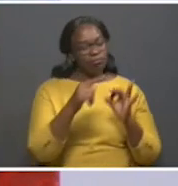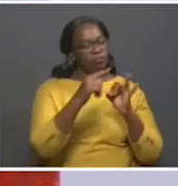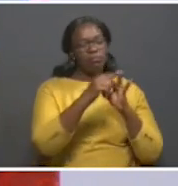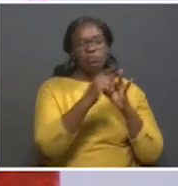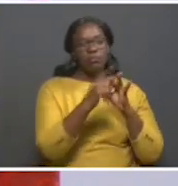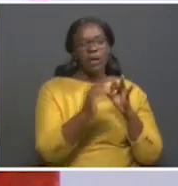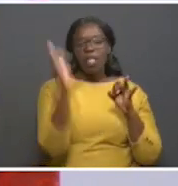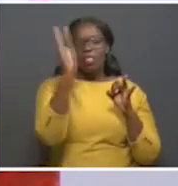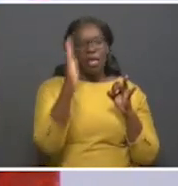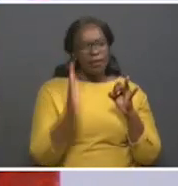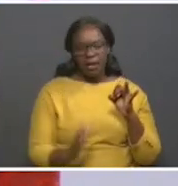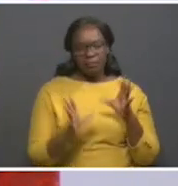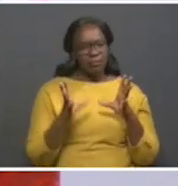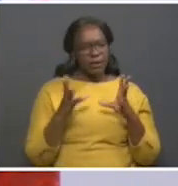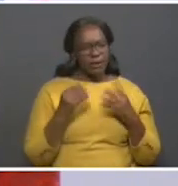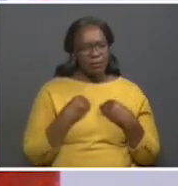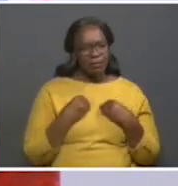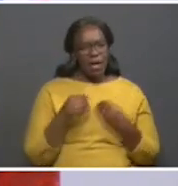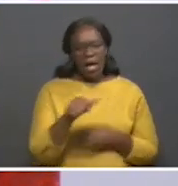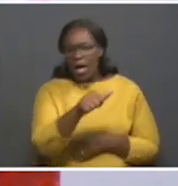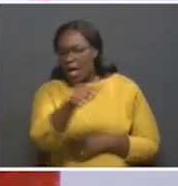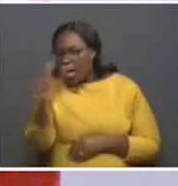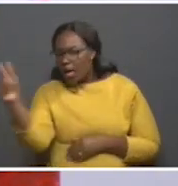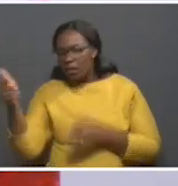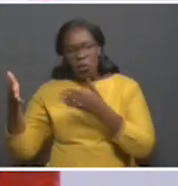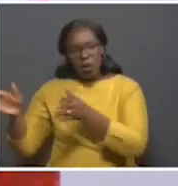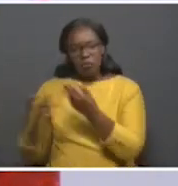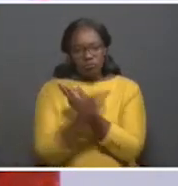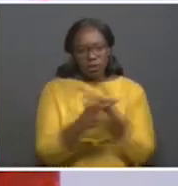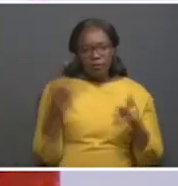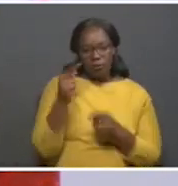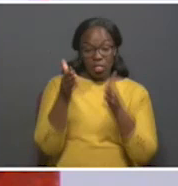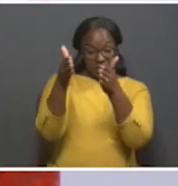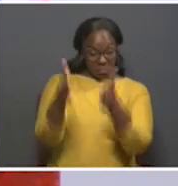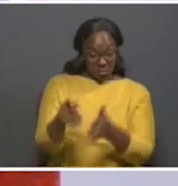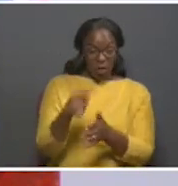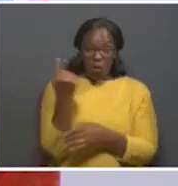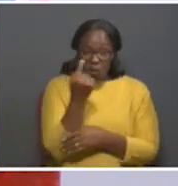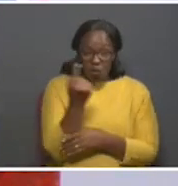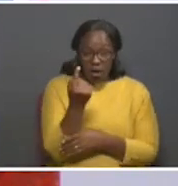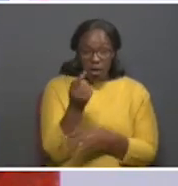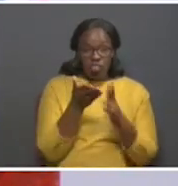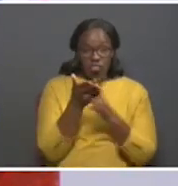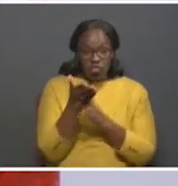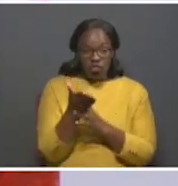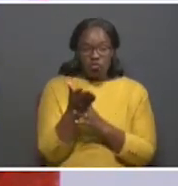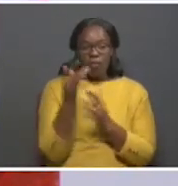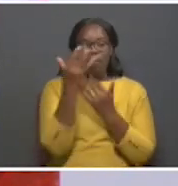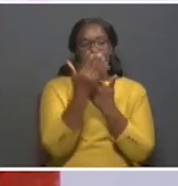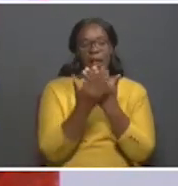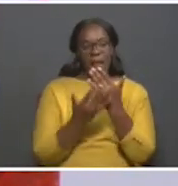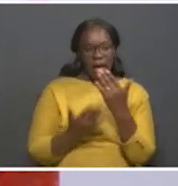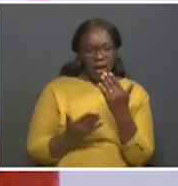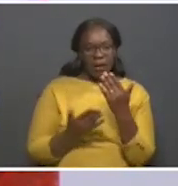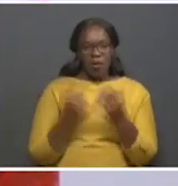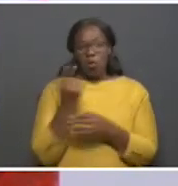never accepted any other mode of redemption for the perpetrator except by the shedding of blood, except